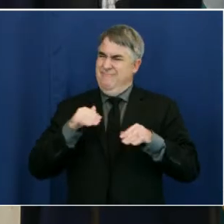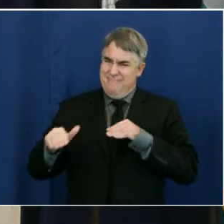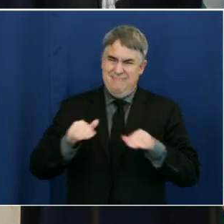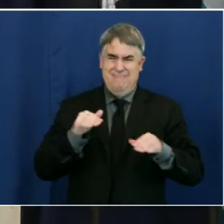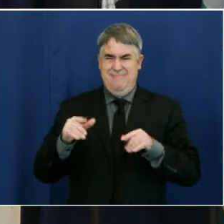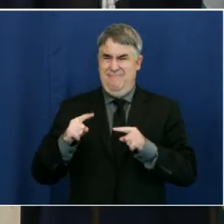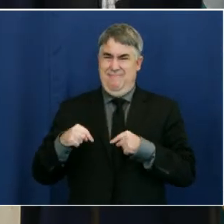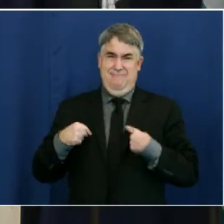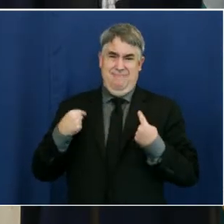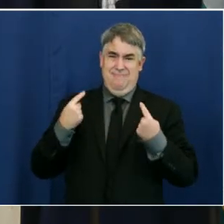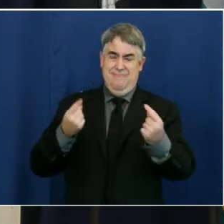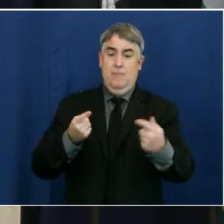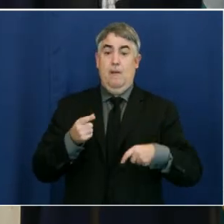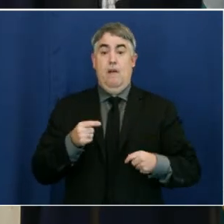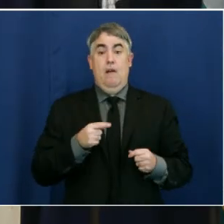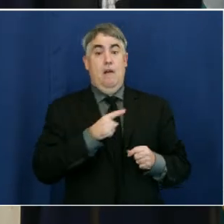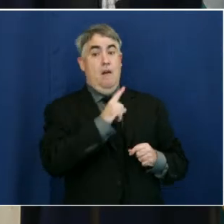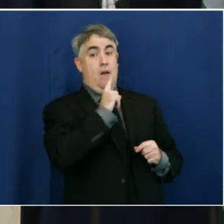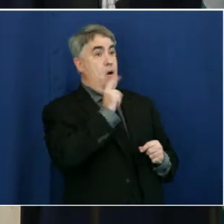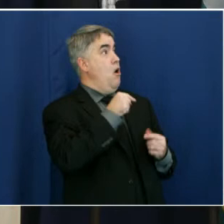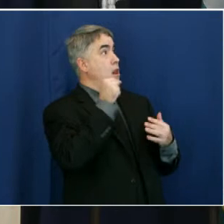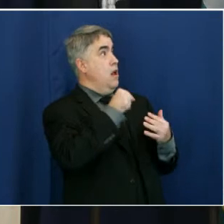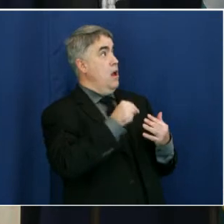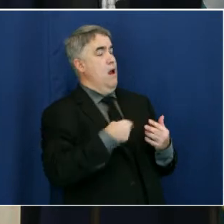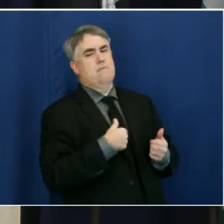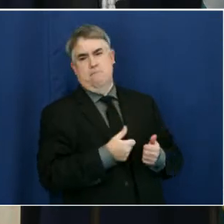adopted the metrics from the state.